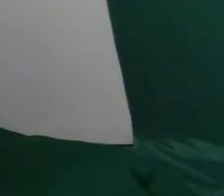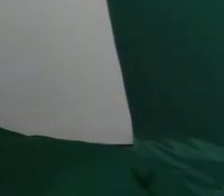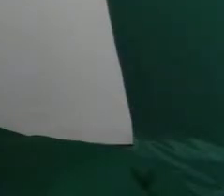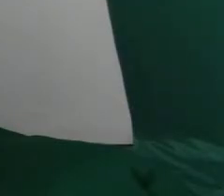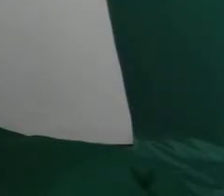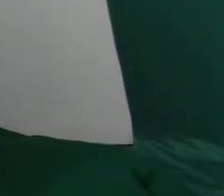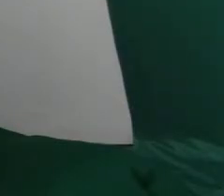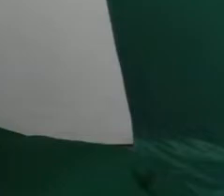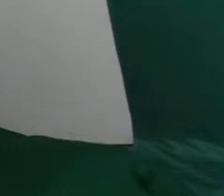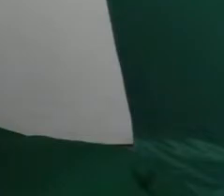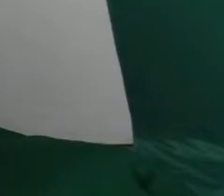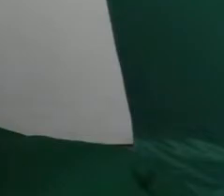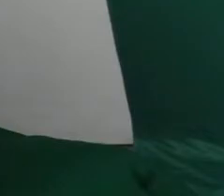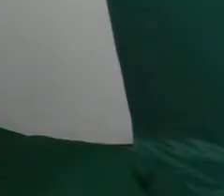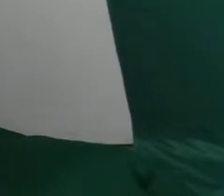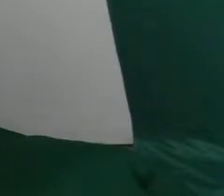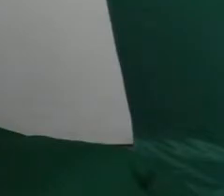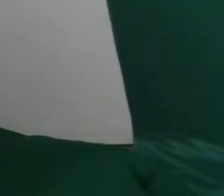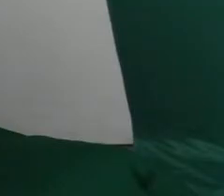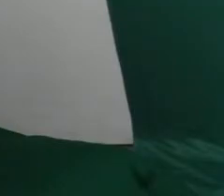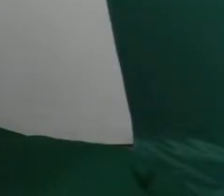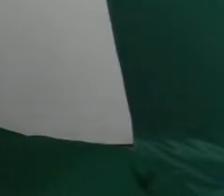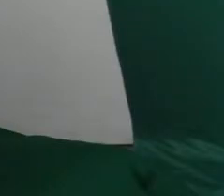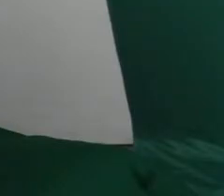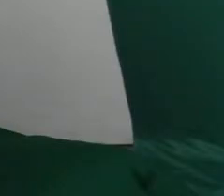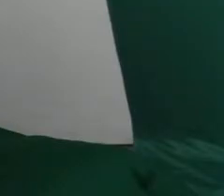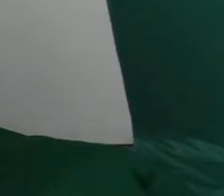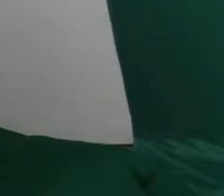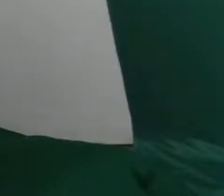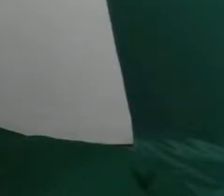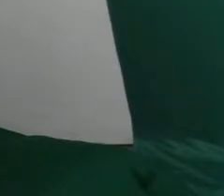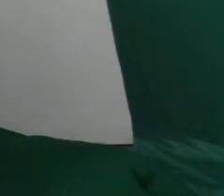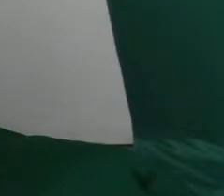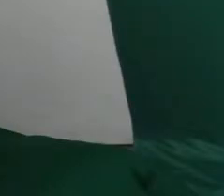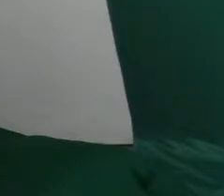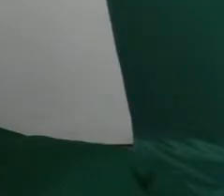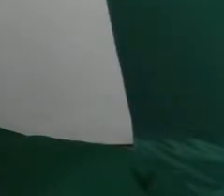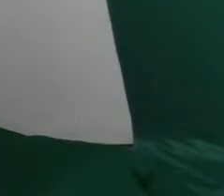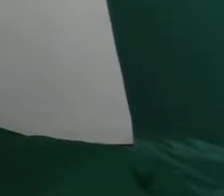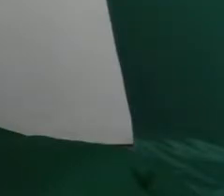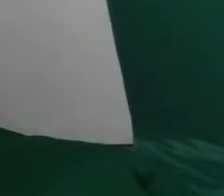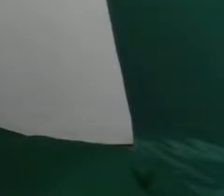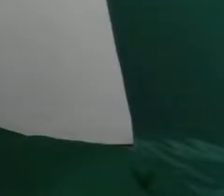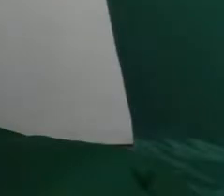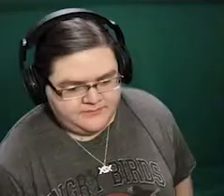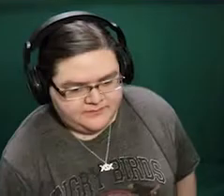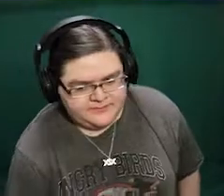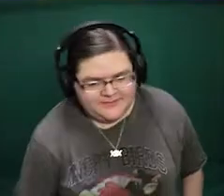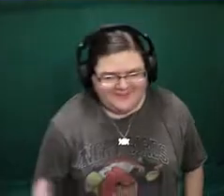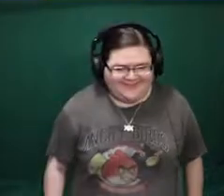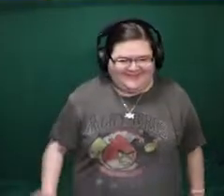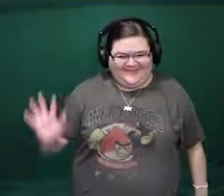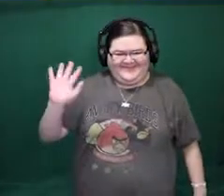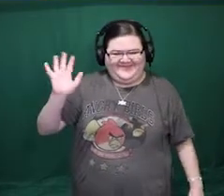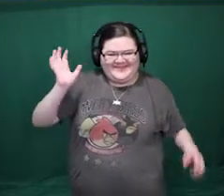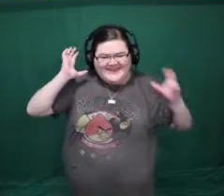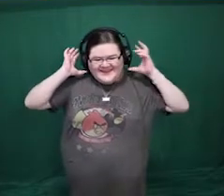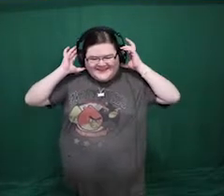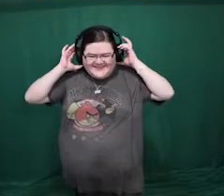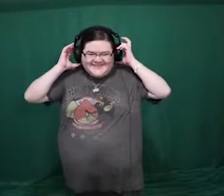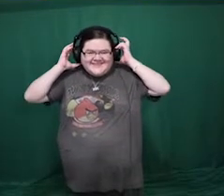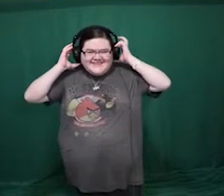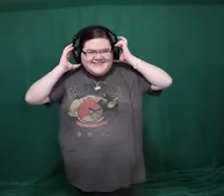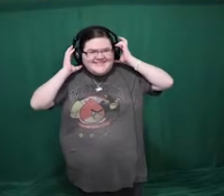further ado, we're going to get into Ethan's very first Fall Guys episode. Let's go. Ladies and gentlemen, welcome